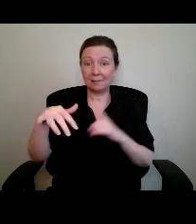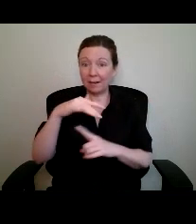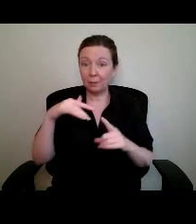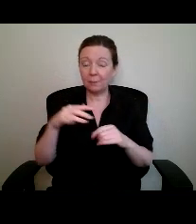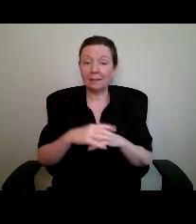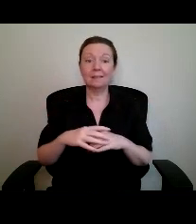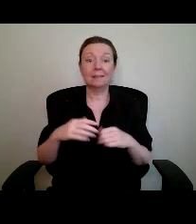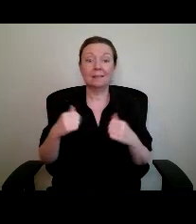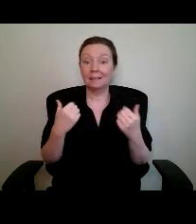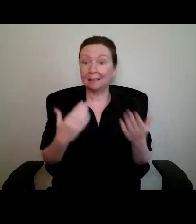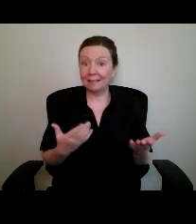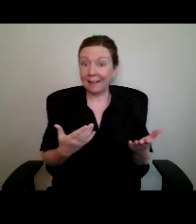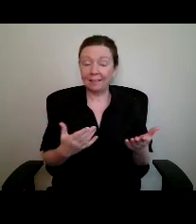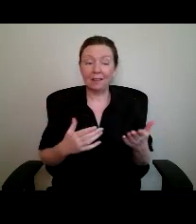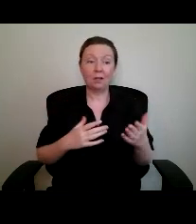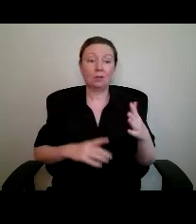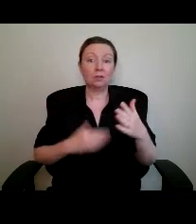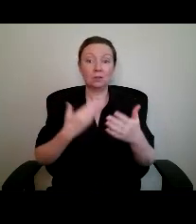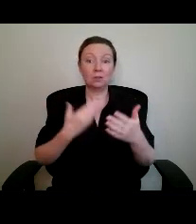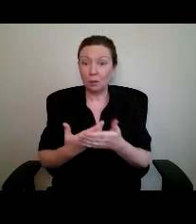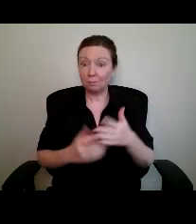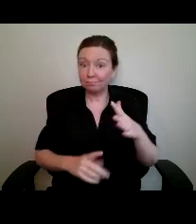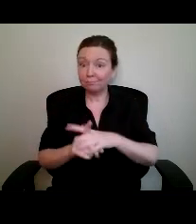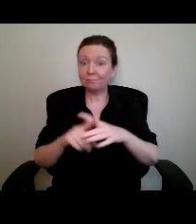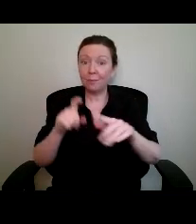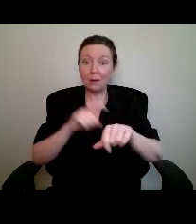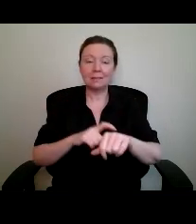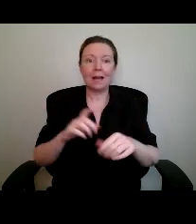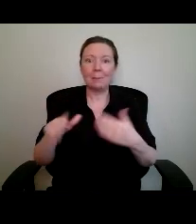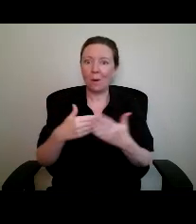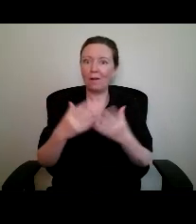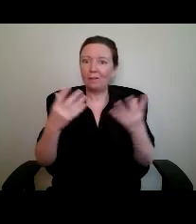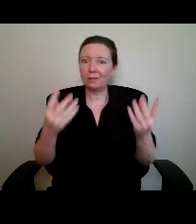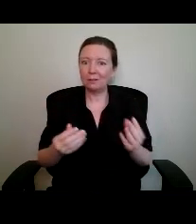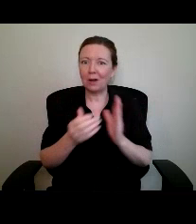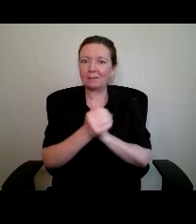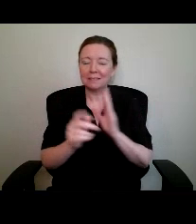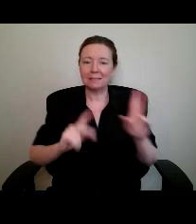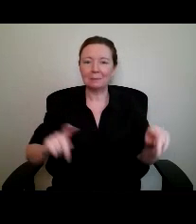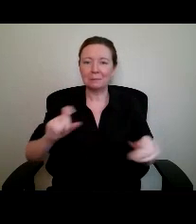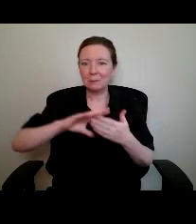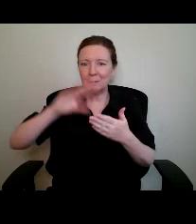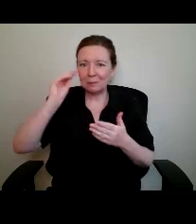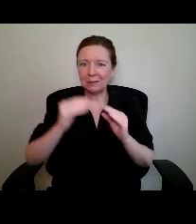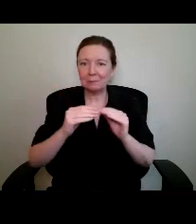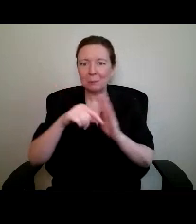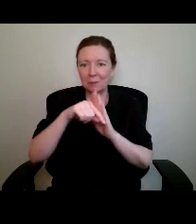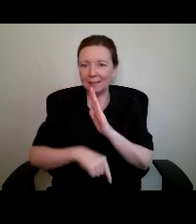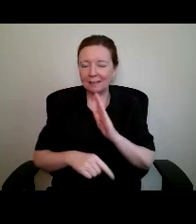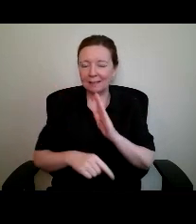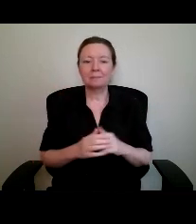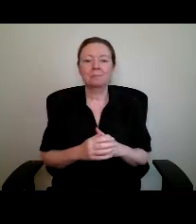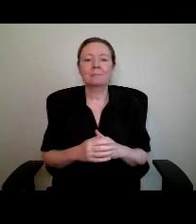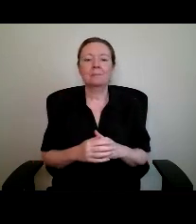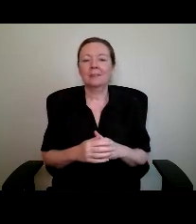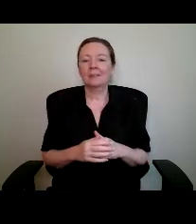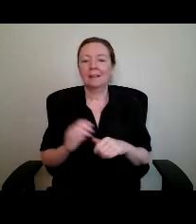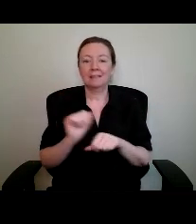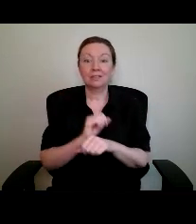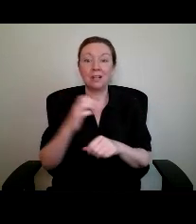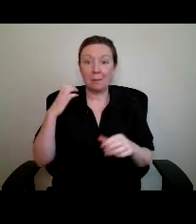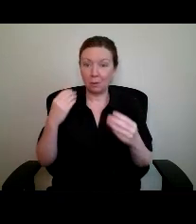getting there, showing up on time, even the soft skills things that maybe people need to learn, those type of things. The job coach can